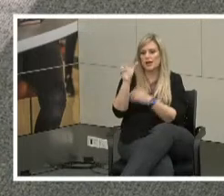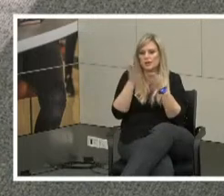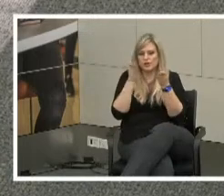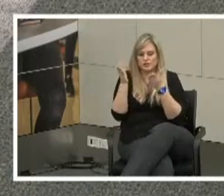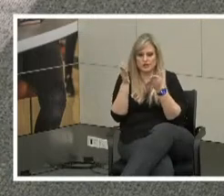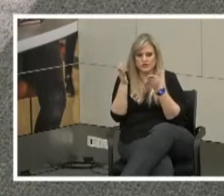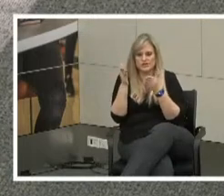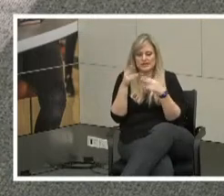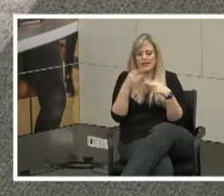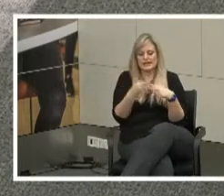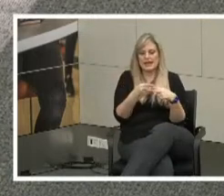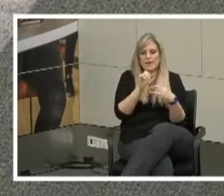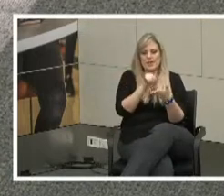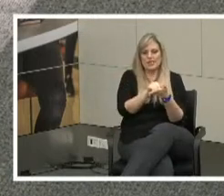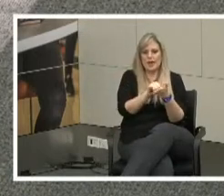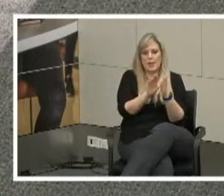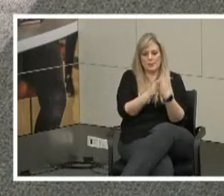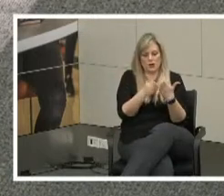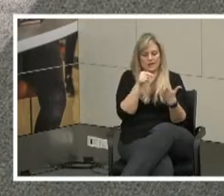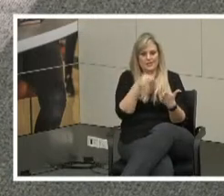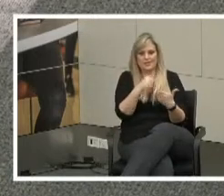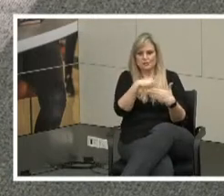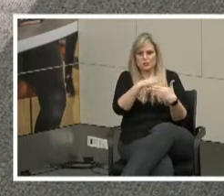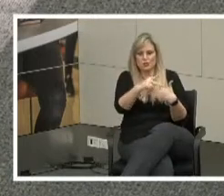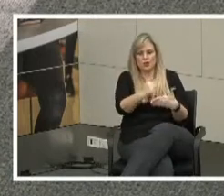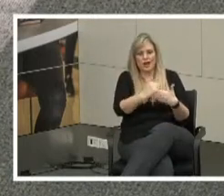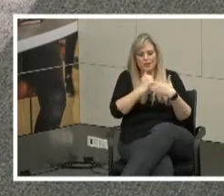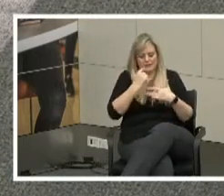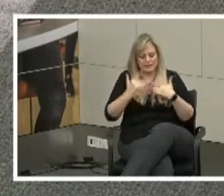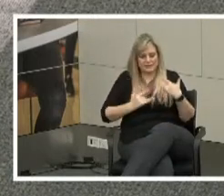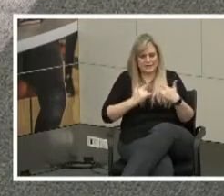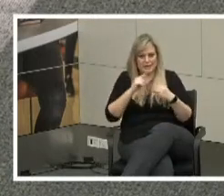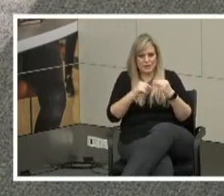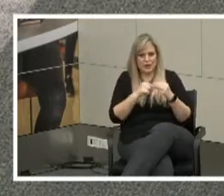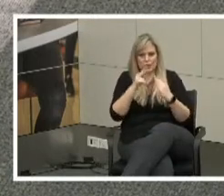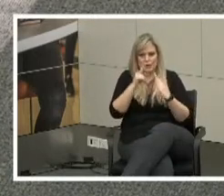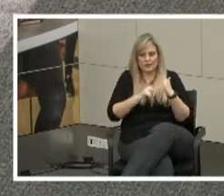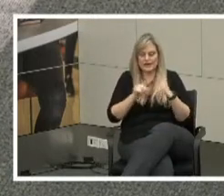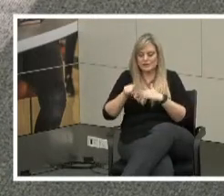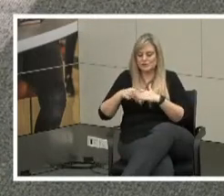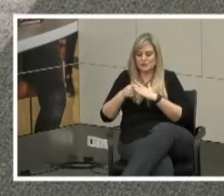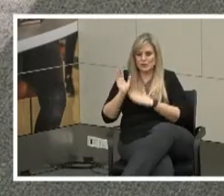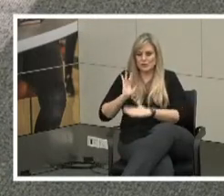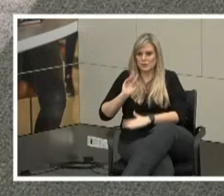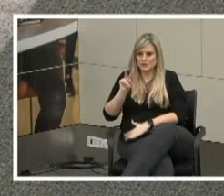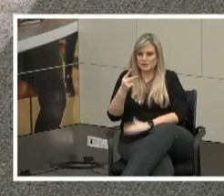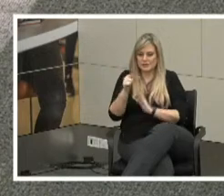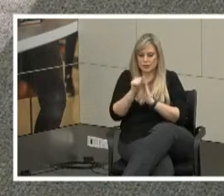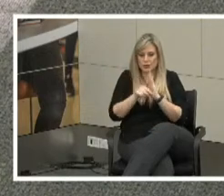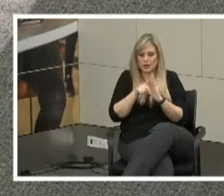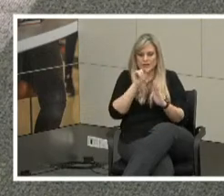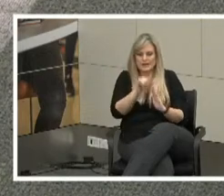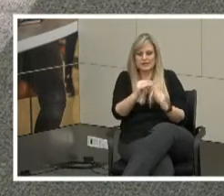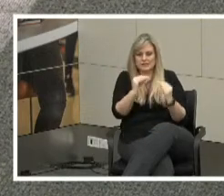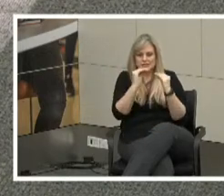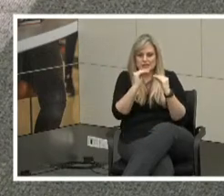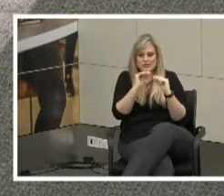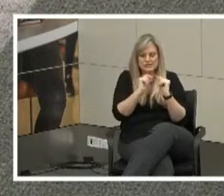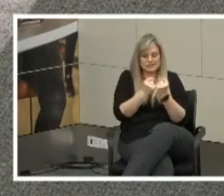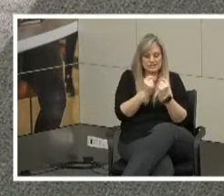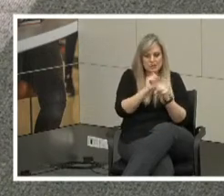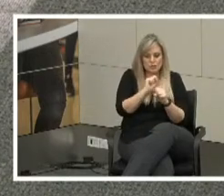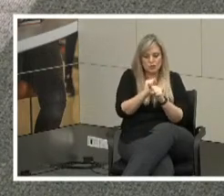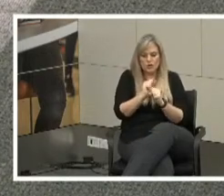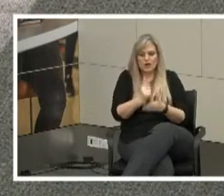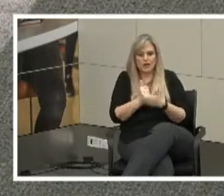book name that book got me excited about reading I've been doing it since I've been in second grade name that book teaches kids teamwork and gets them